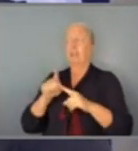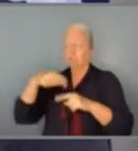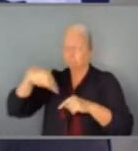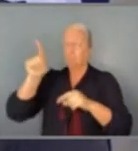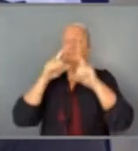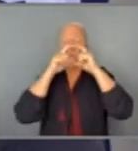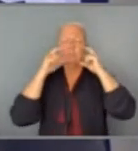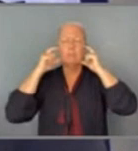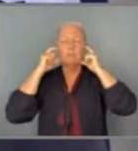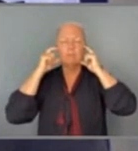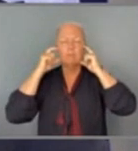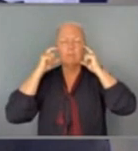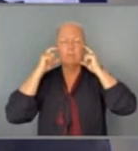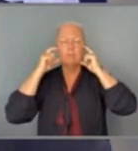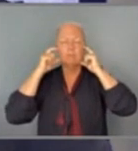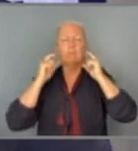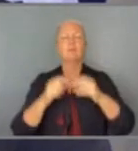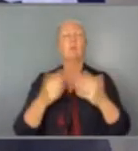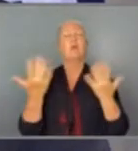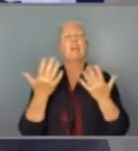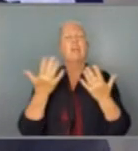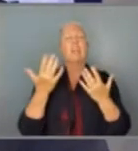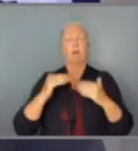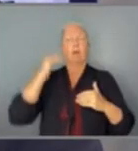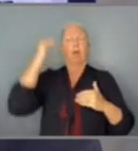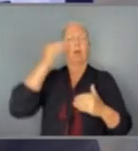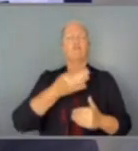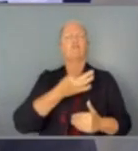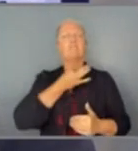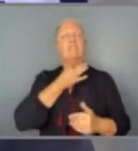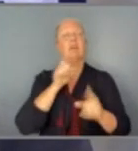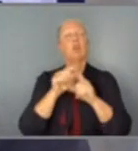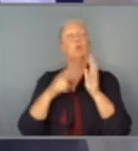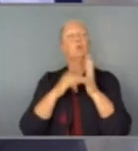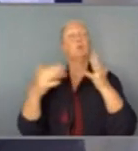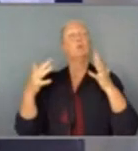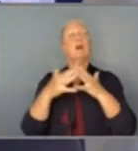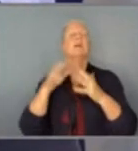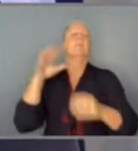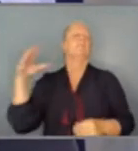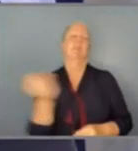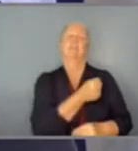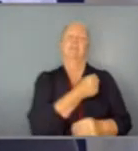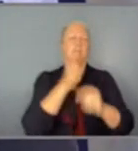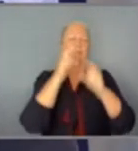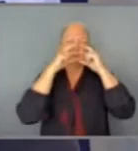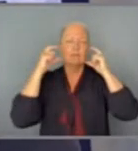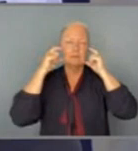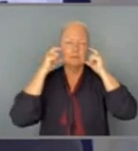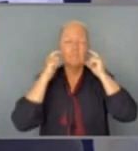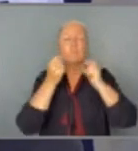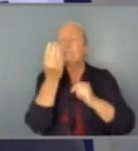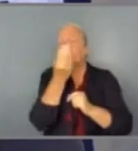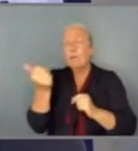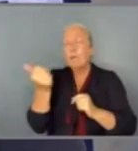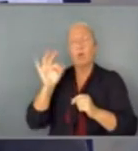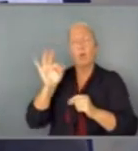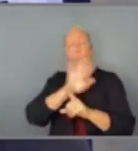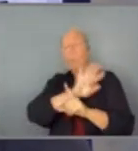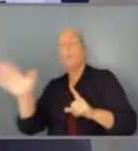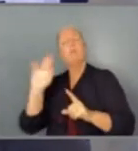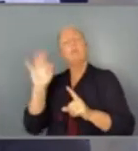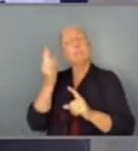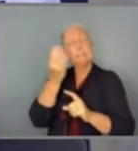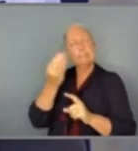mask mandate for high-risk settings. And so the states and territories will be making further announcements on that, but the advice is as I set it